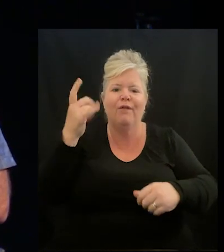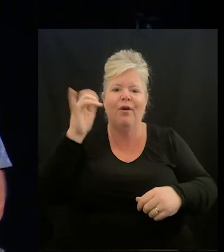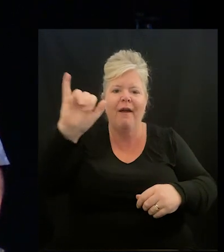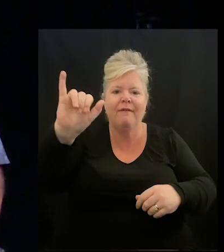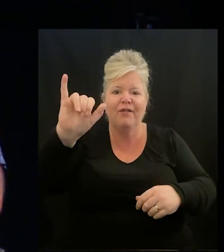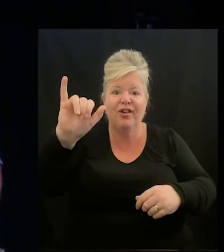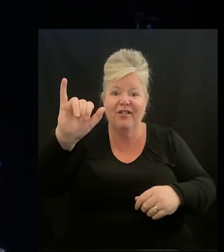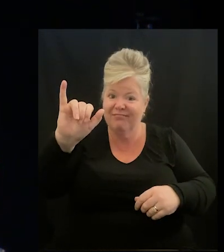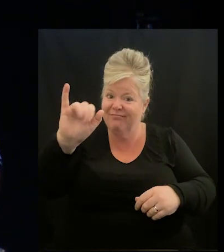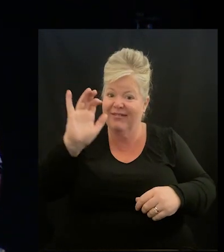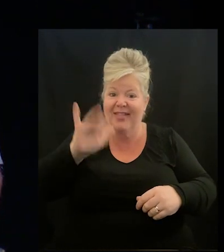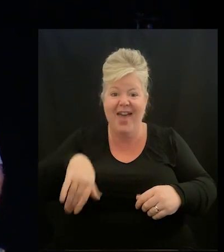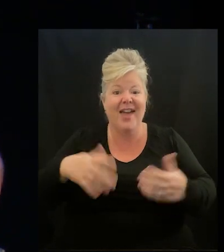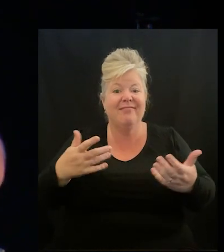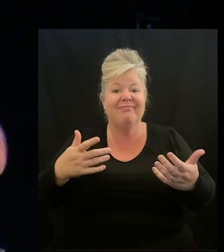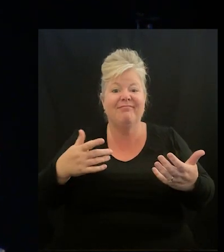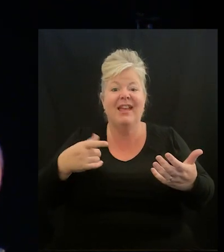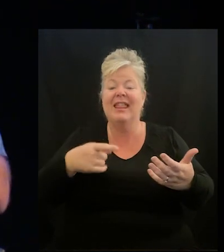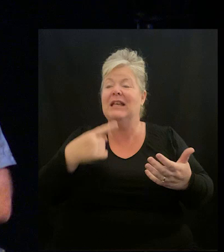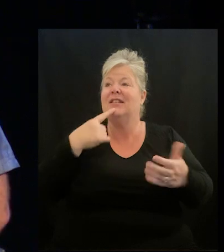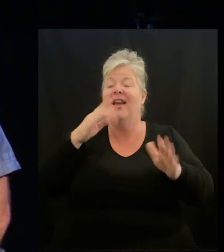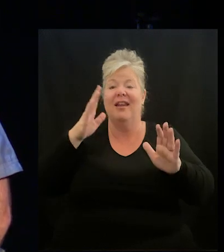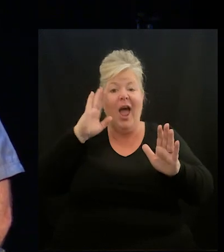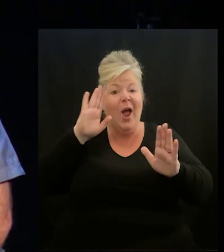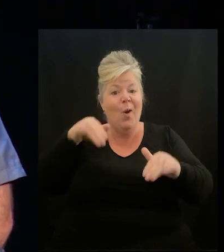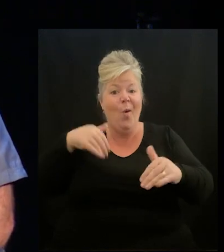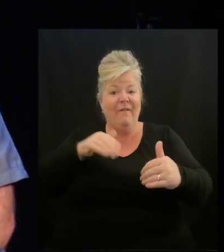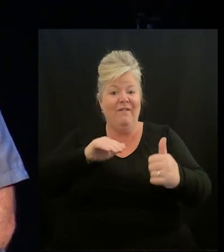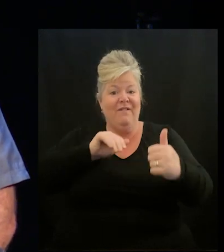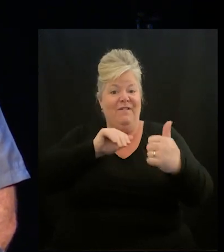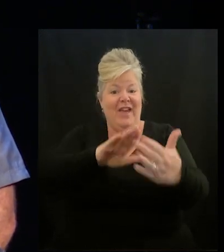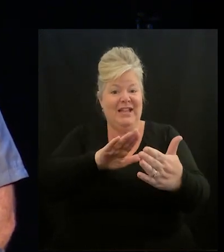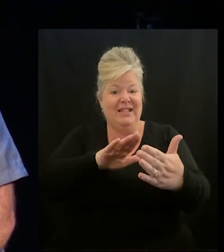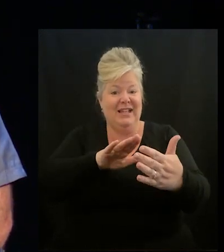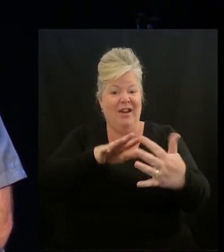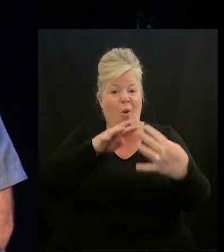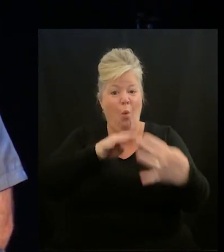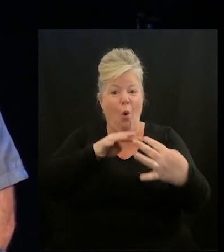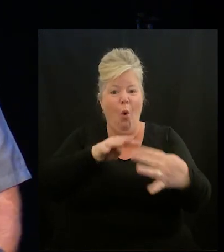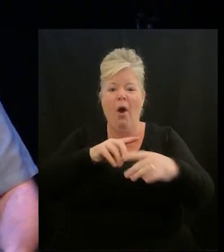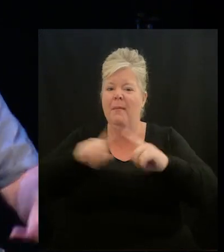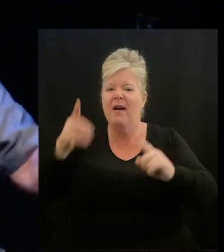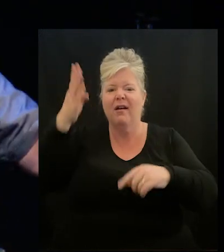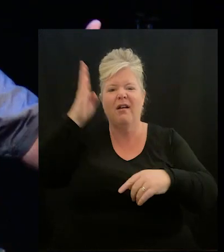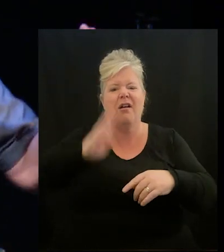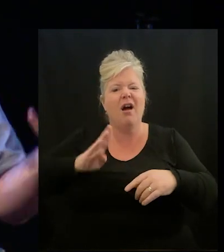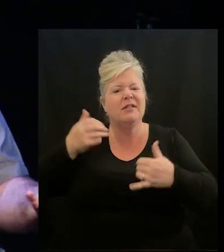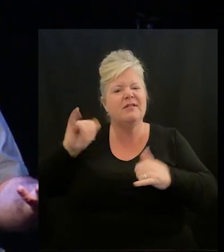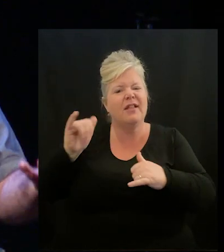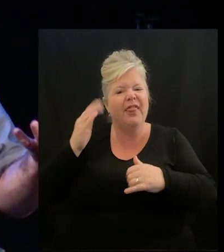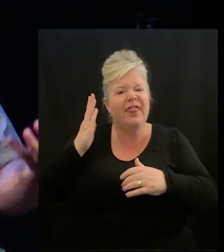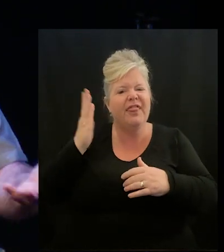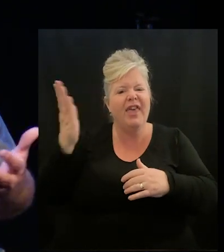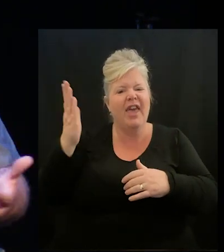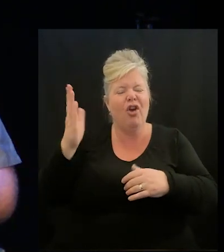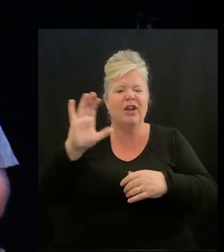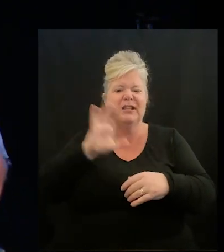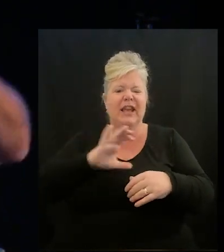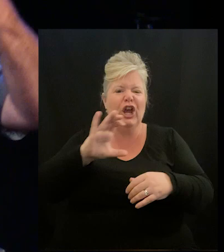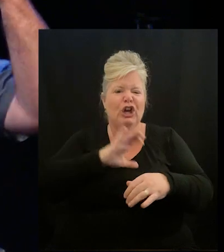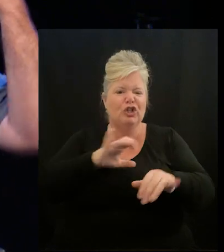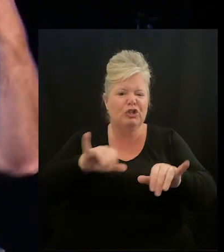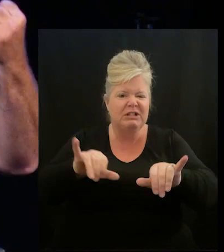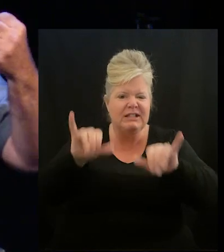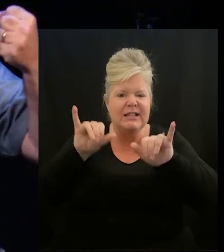They recognize, God, in spite of what I'm facing right now, you haven't changed. Your nature hasn't changed. Your character hasn't